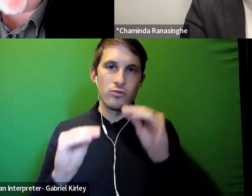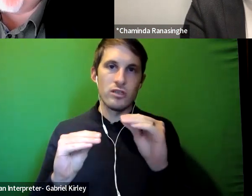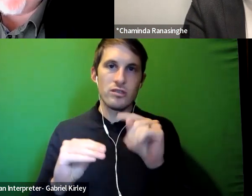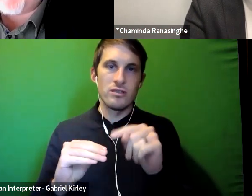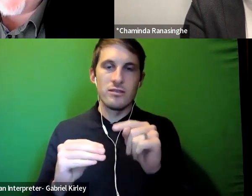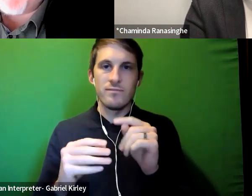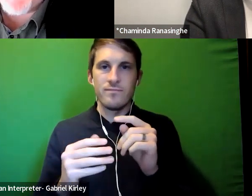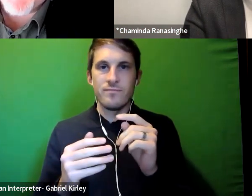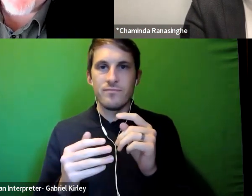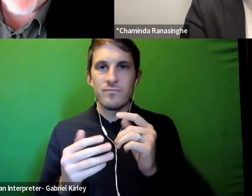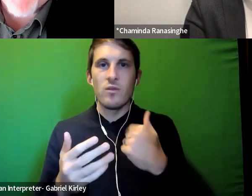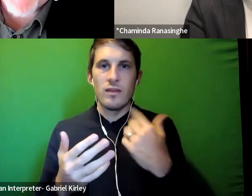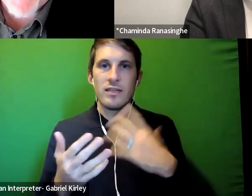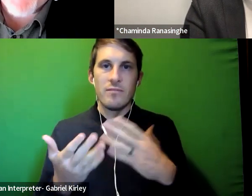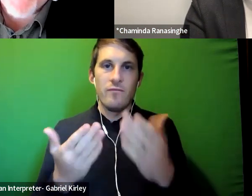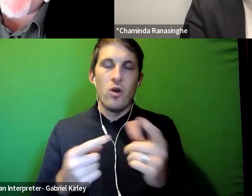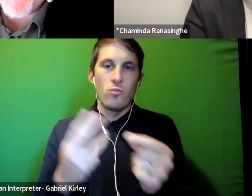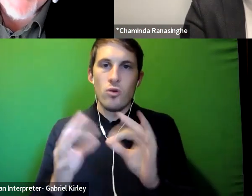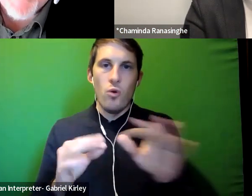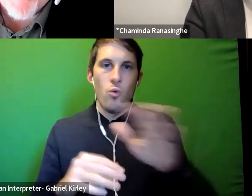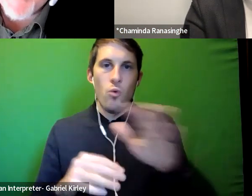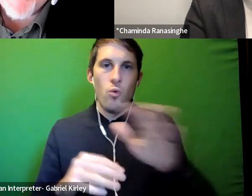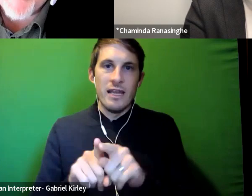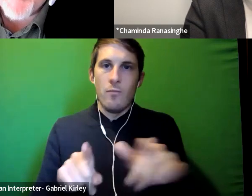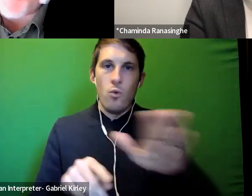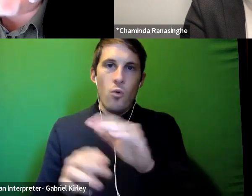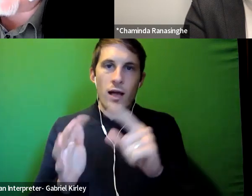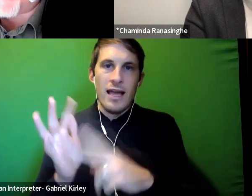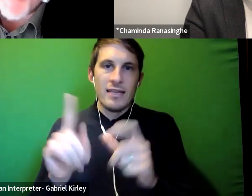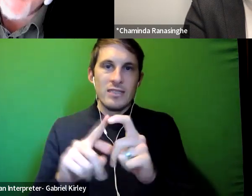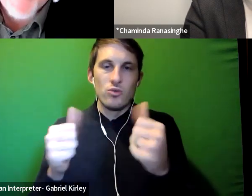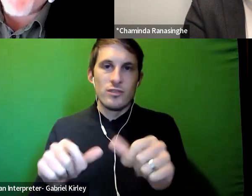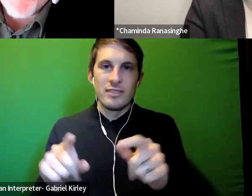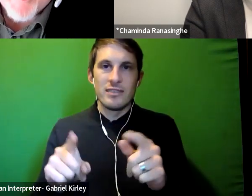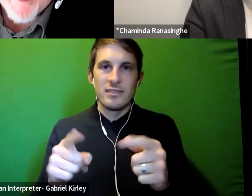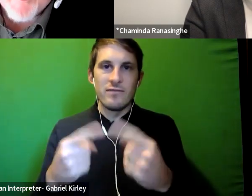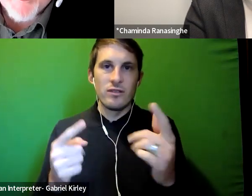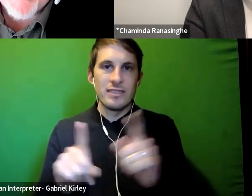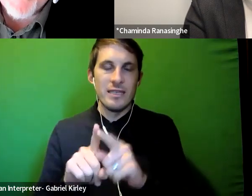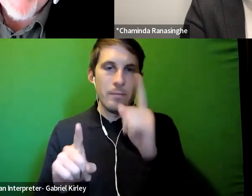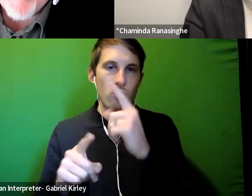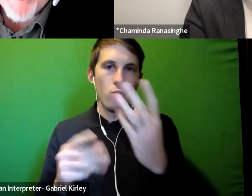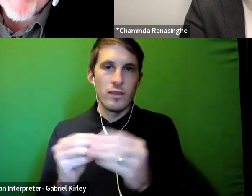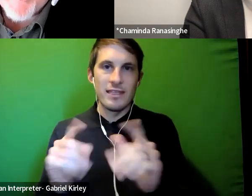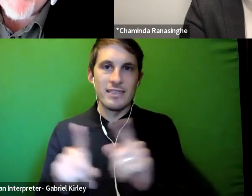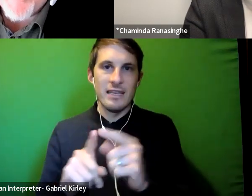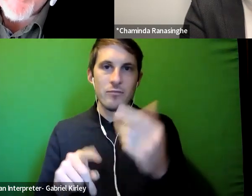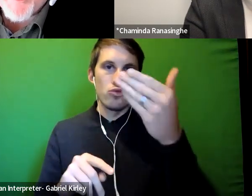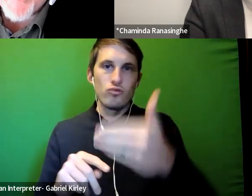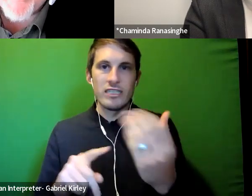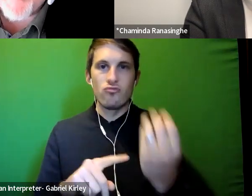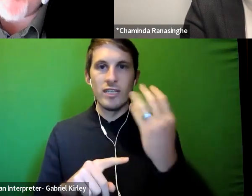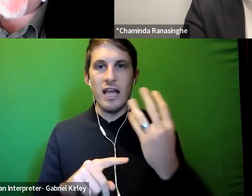it's definitely, you know, we need to provide this option. Not everybody's the same. All our end users are different, and even two people with a screen reader will use things differently, etc., and have